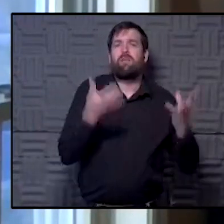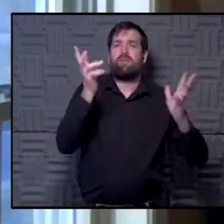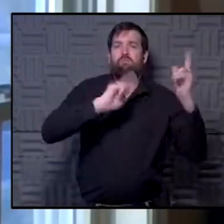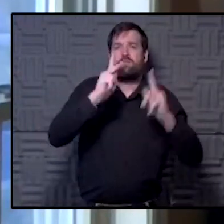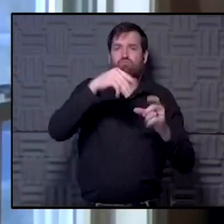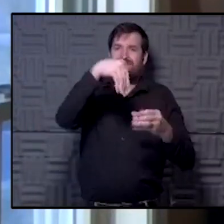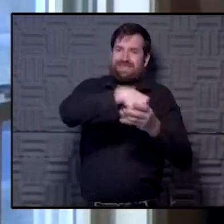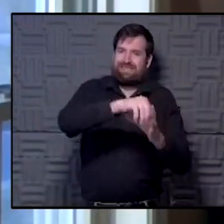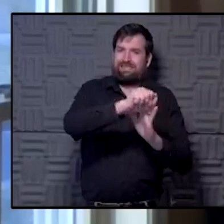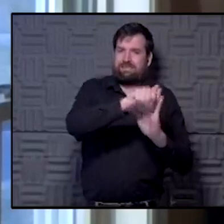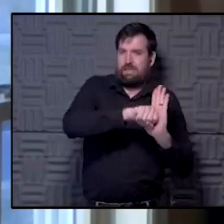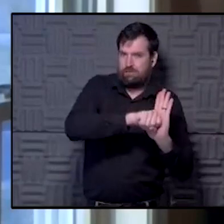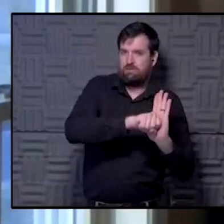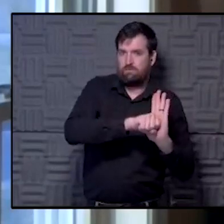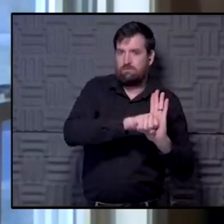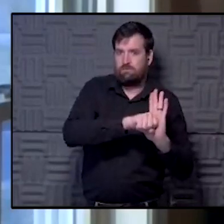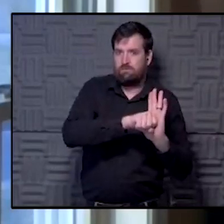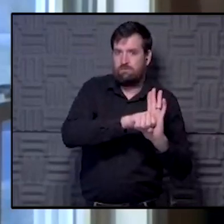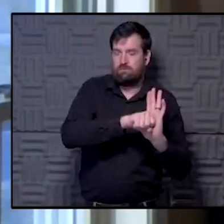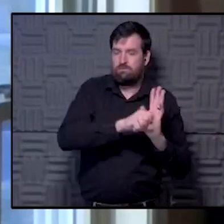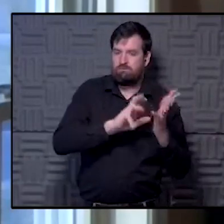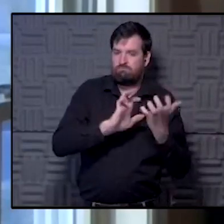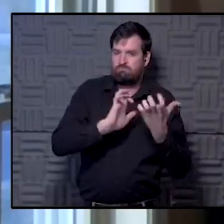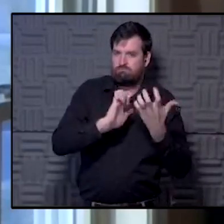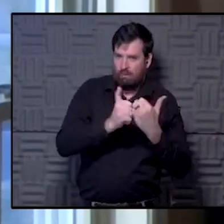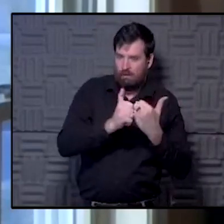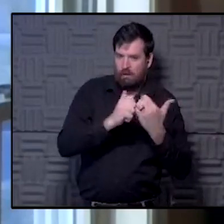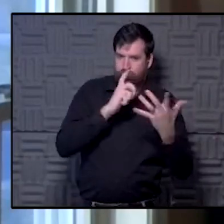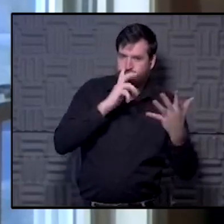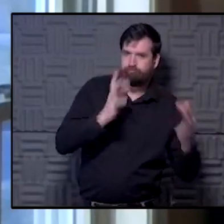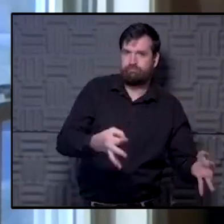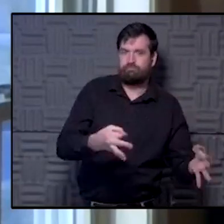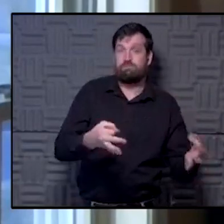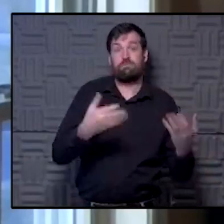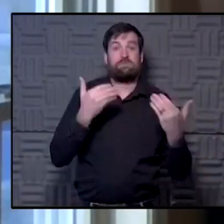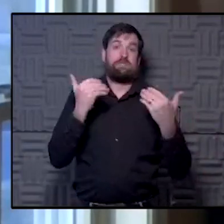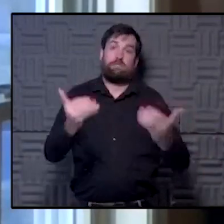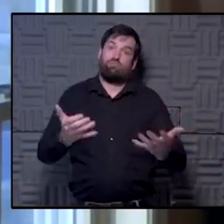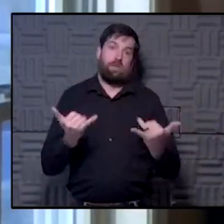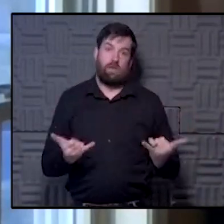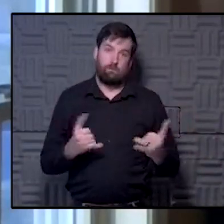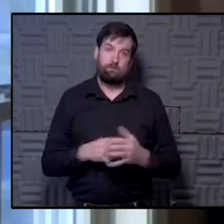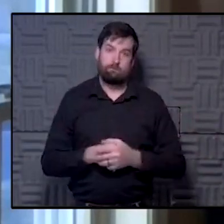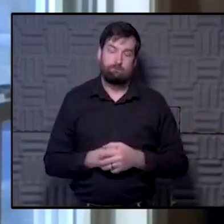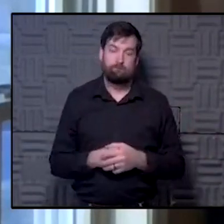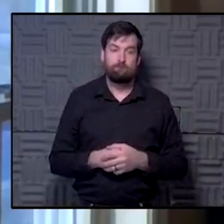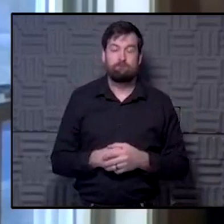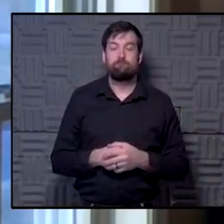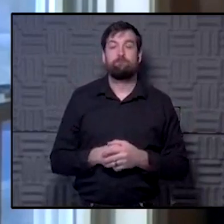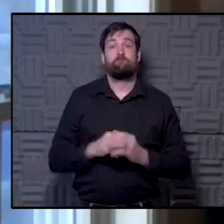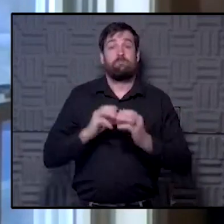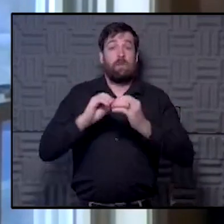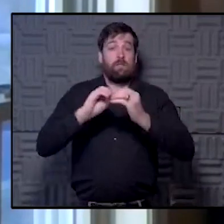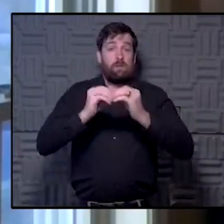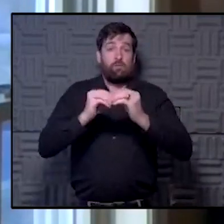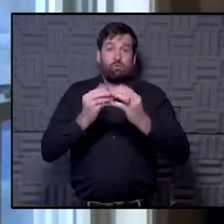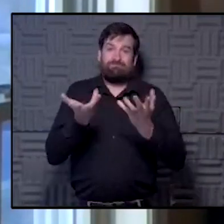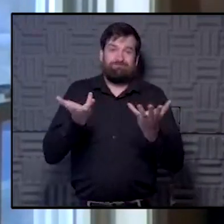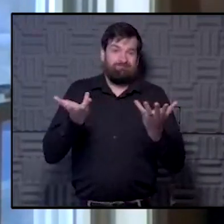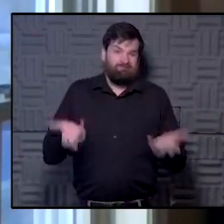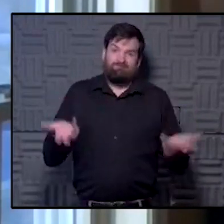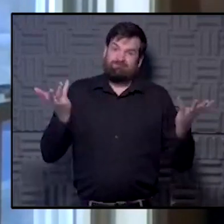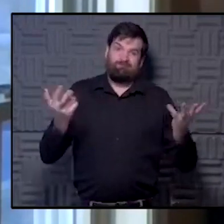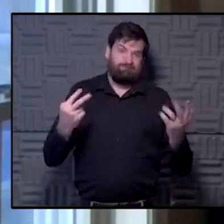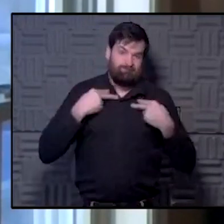state. That's the way that we have determined we're going to keep moving forward at this point. So those numbers are what they are. They